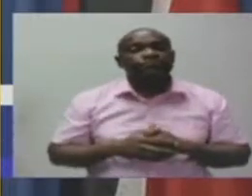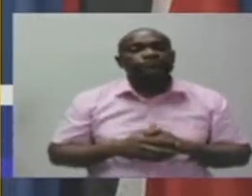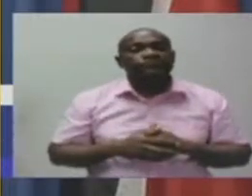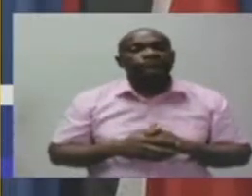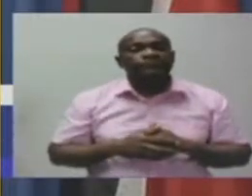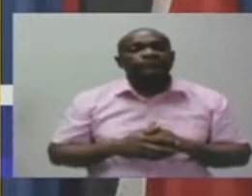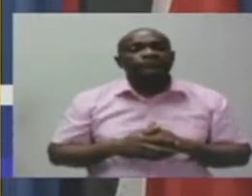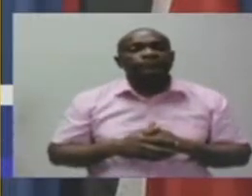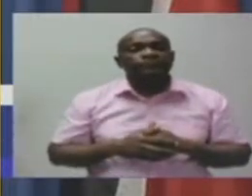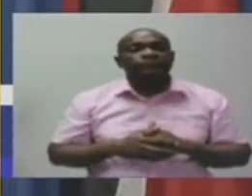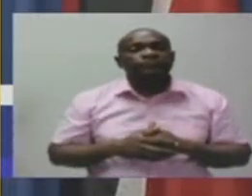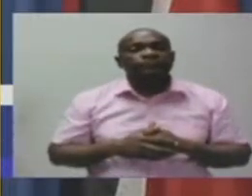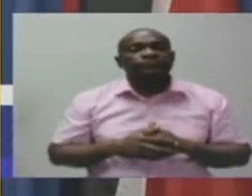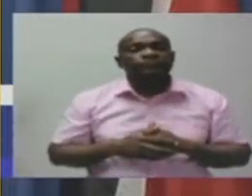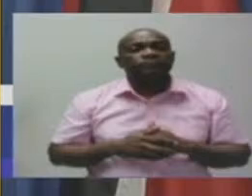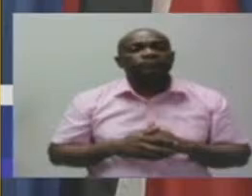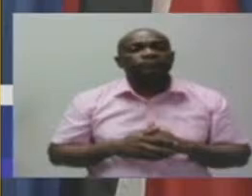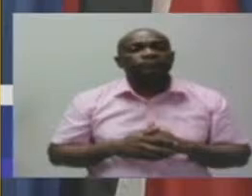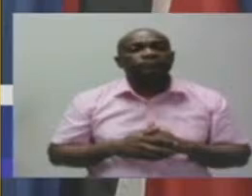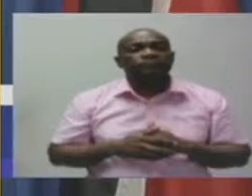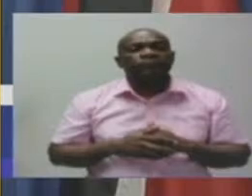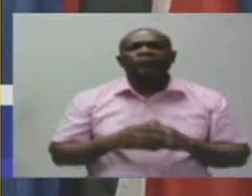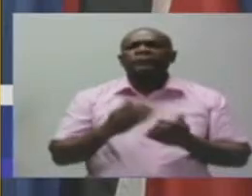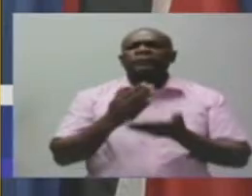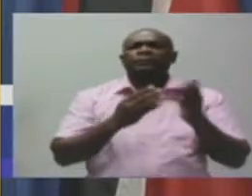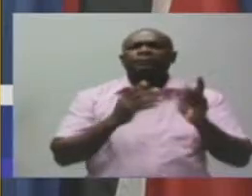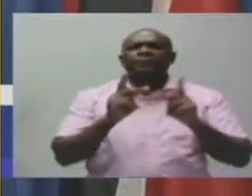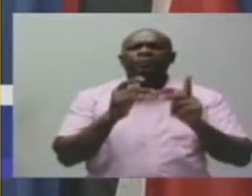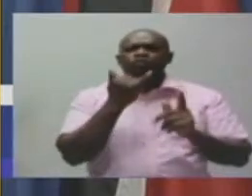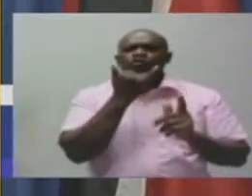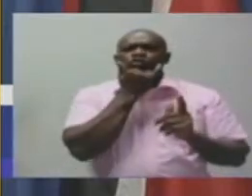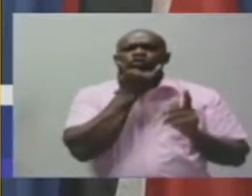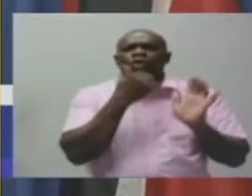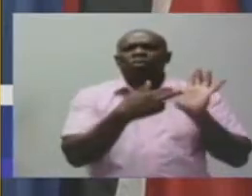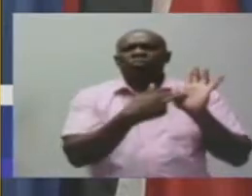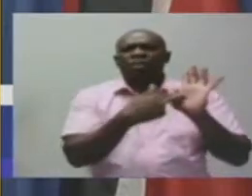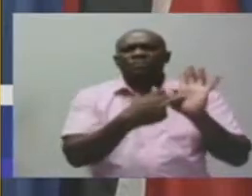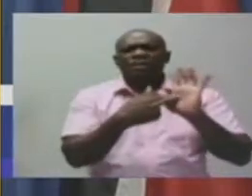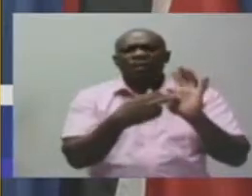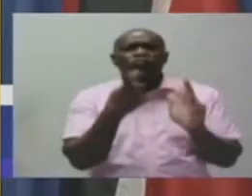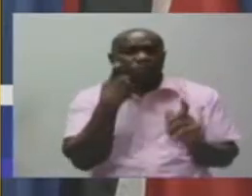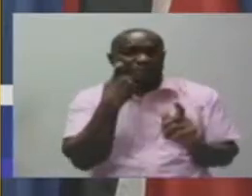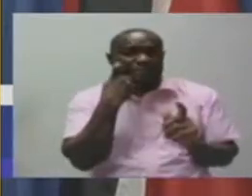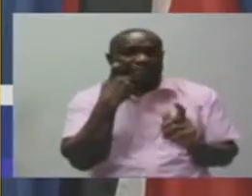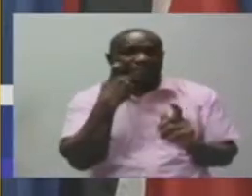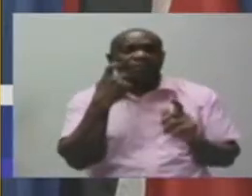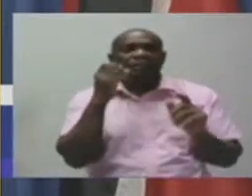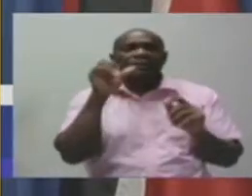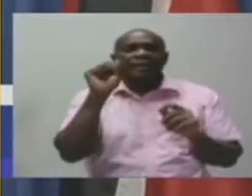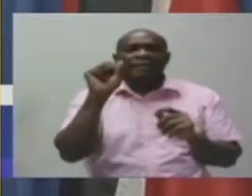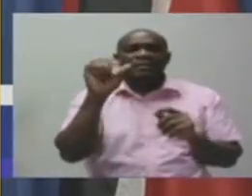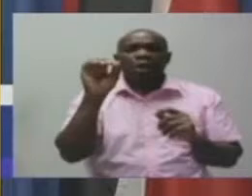It was being misrepresented in recent times that the state of emergency